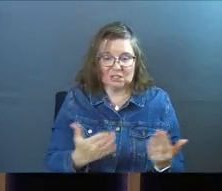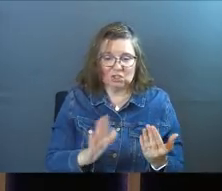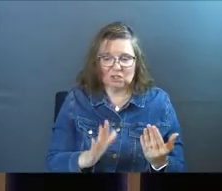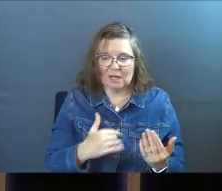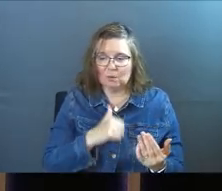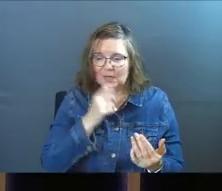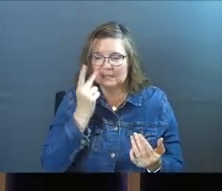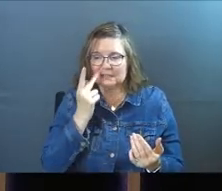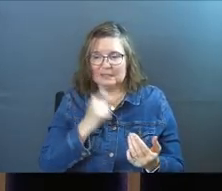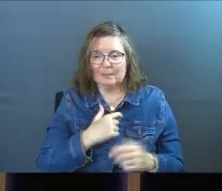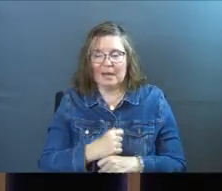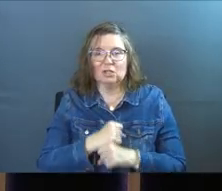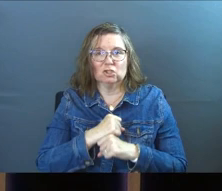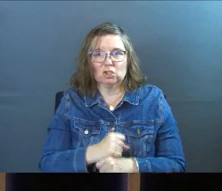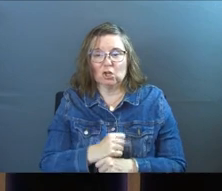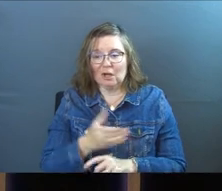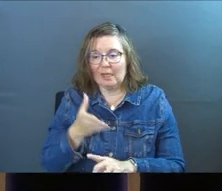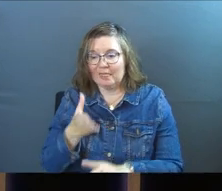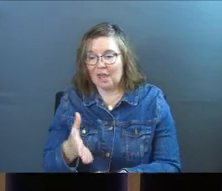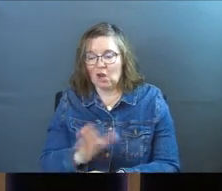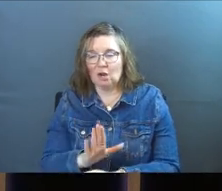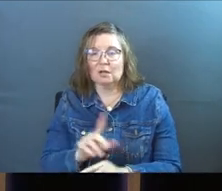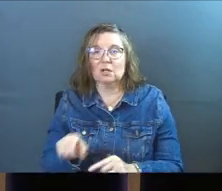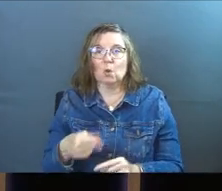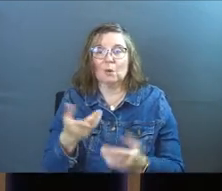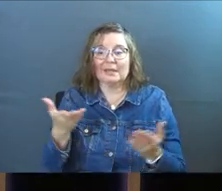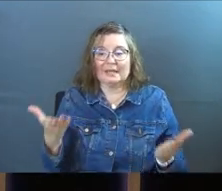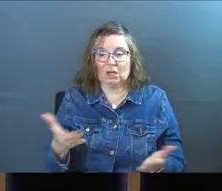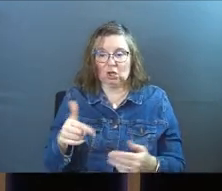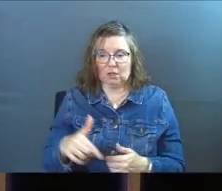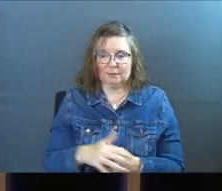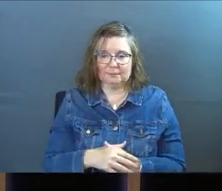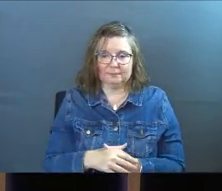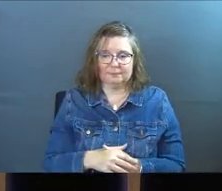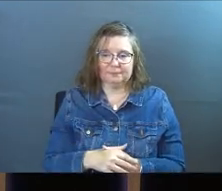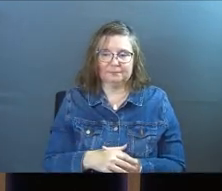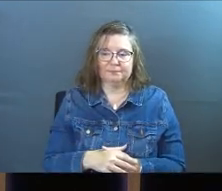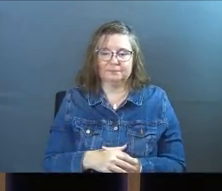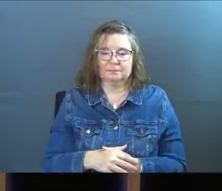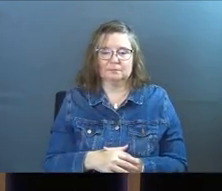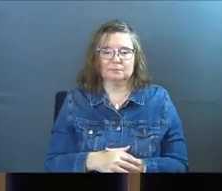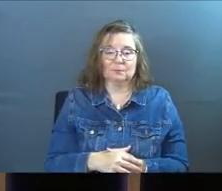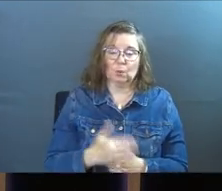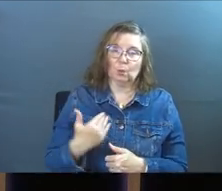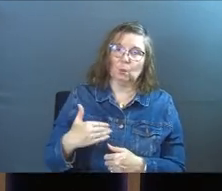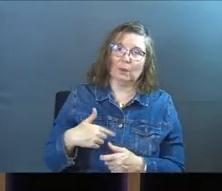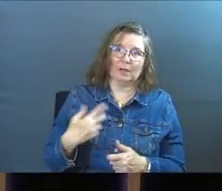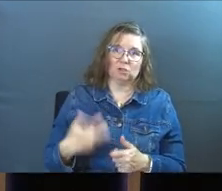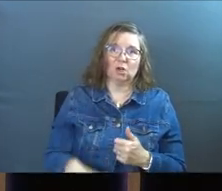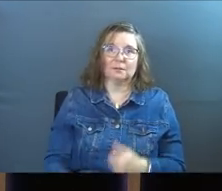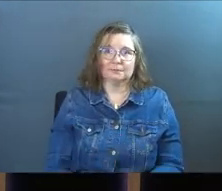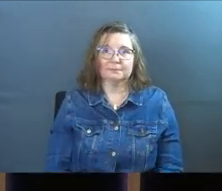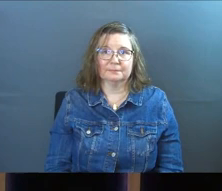will not see my security there. It's only here. Oh, that's hard.